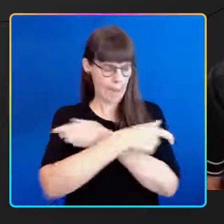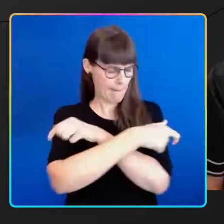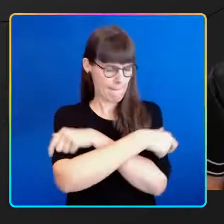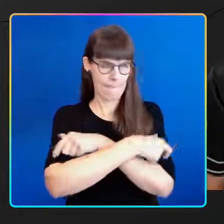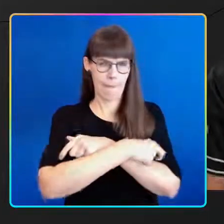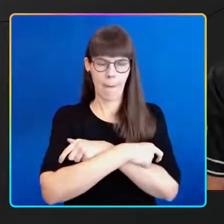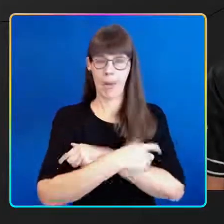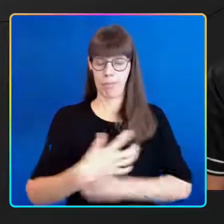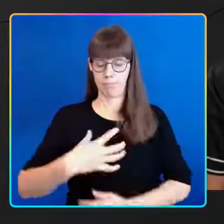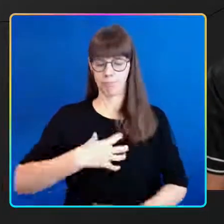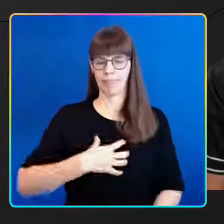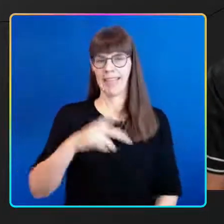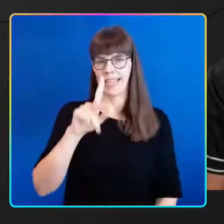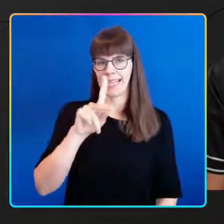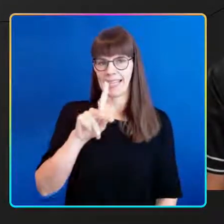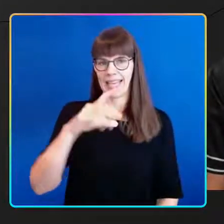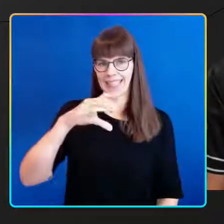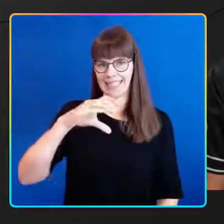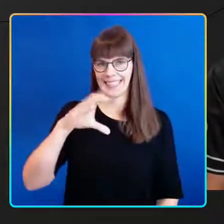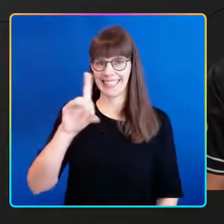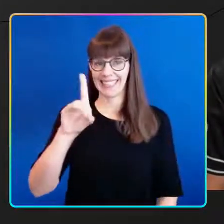KCDC on it.